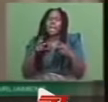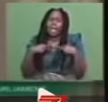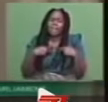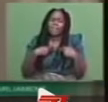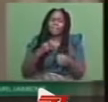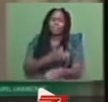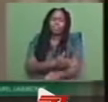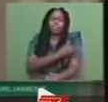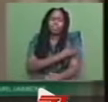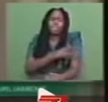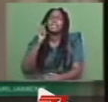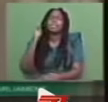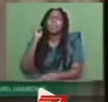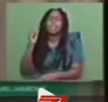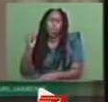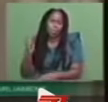more.